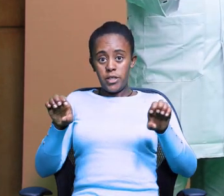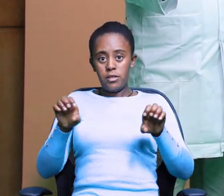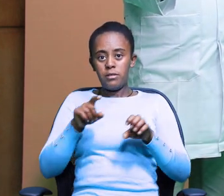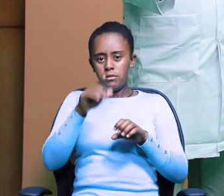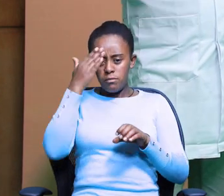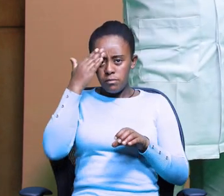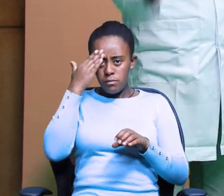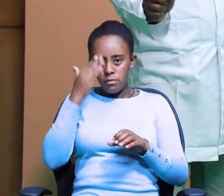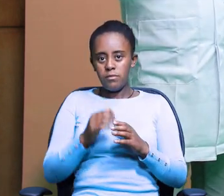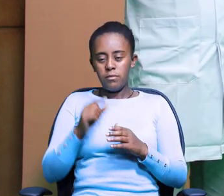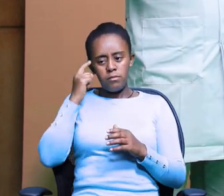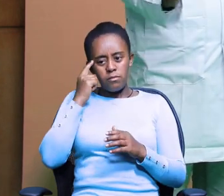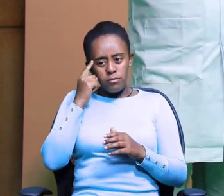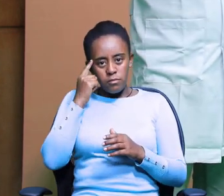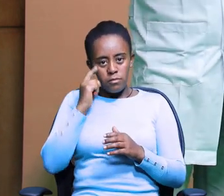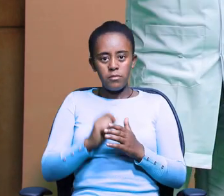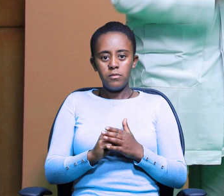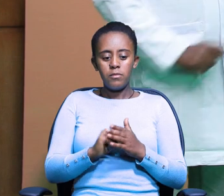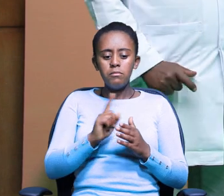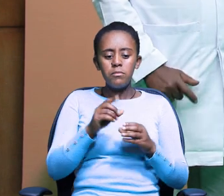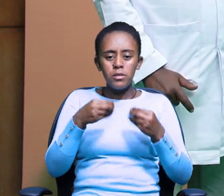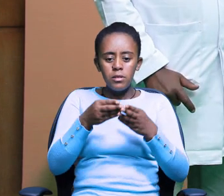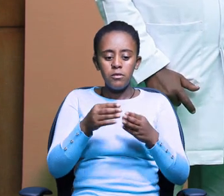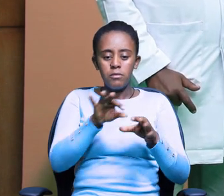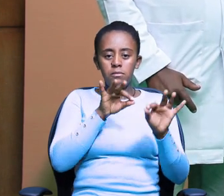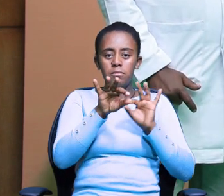to recognize or differentiate what is given.